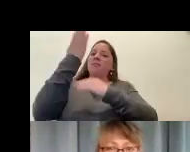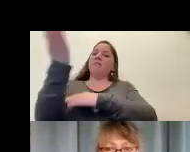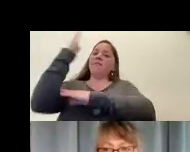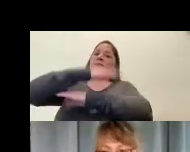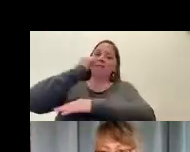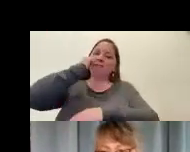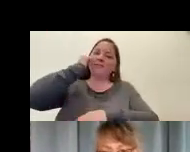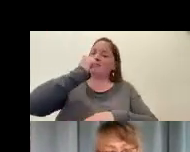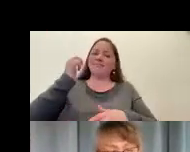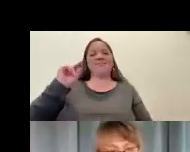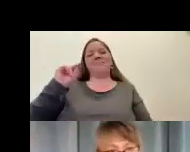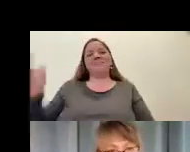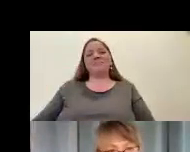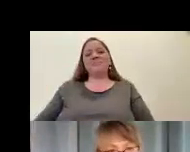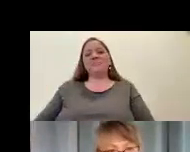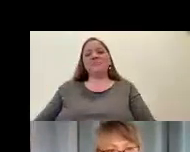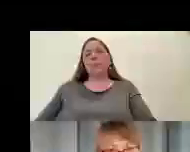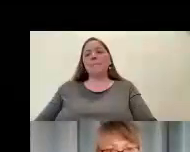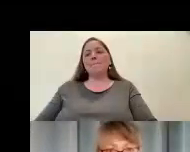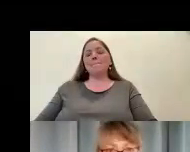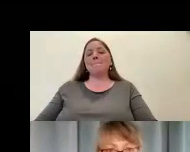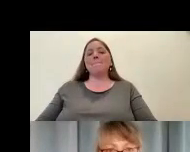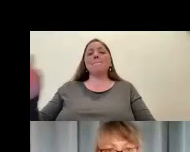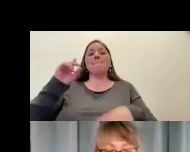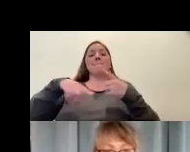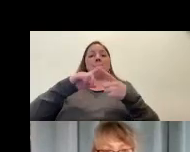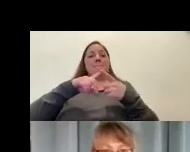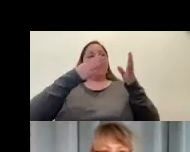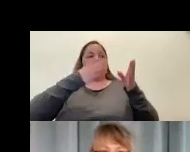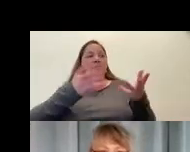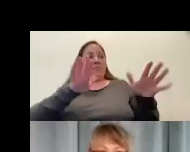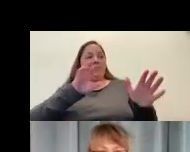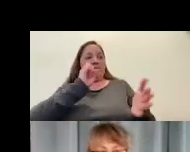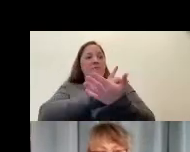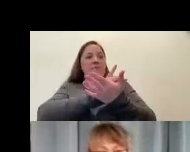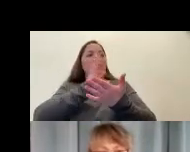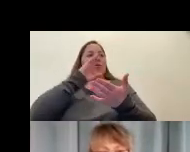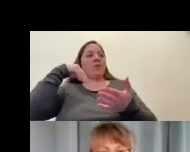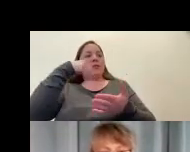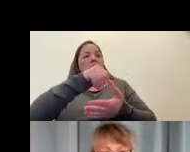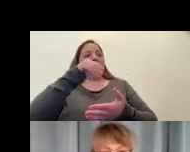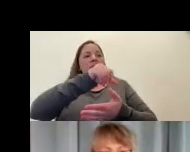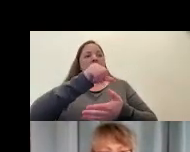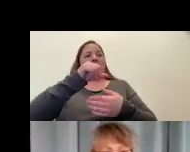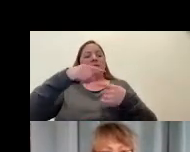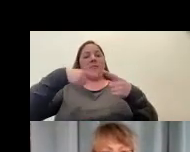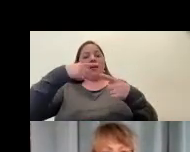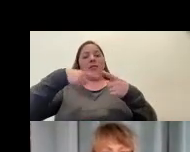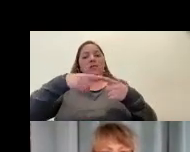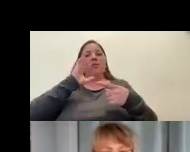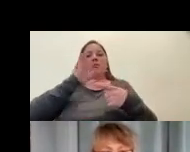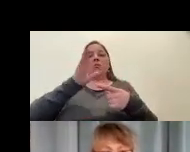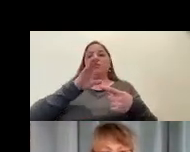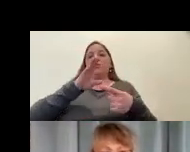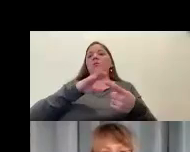time. Once the individual's approved, they get their mileage on a monthly basis and they submit reimbursement to